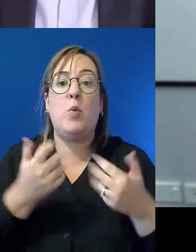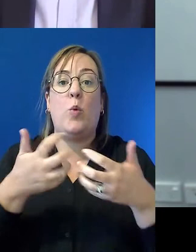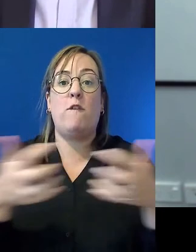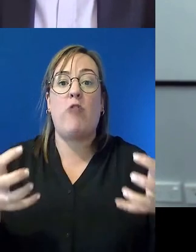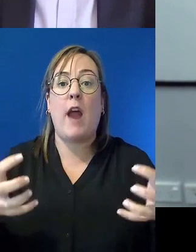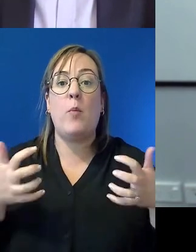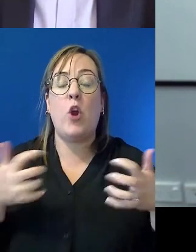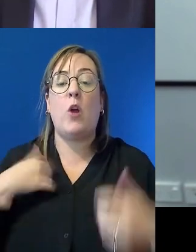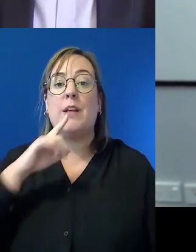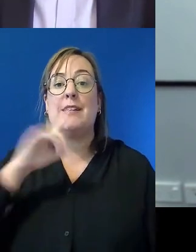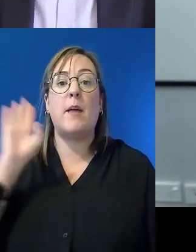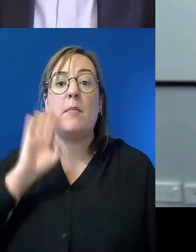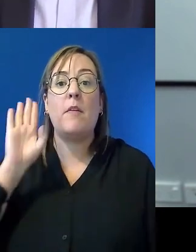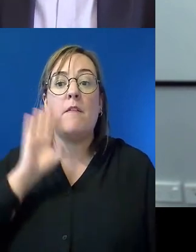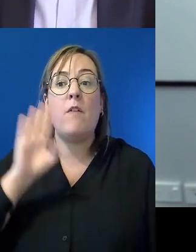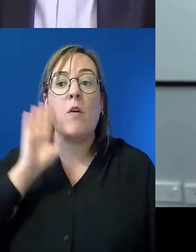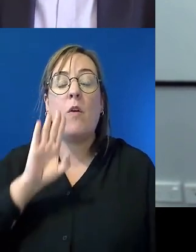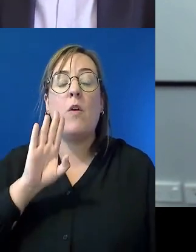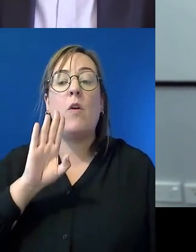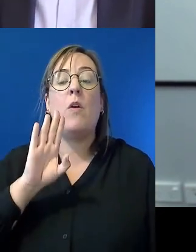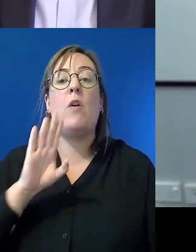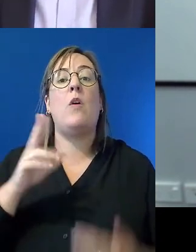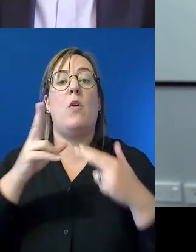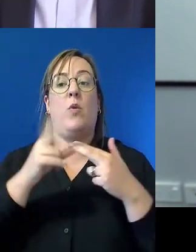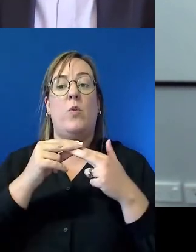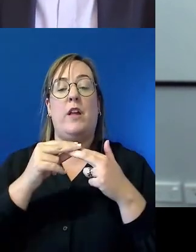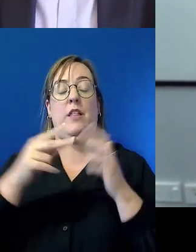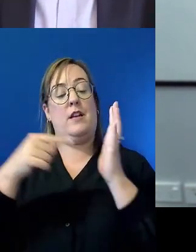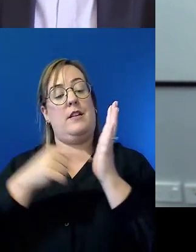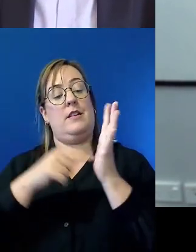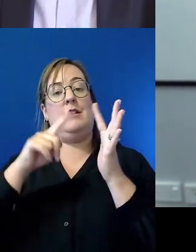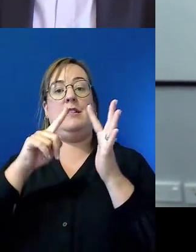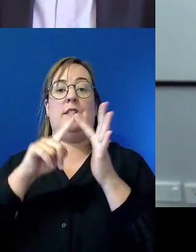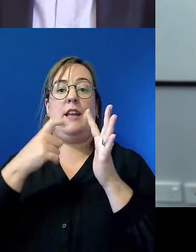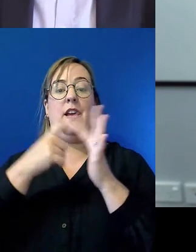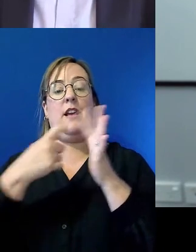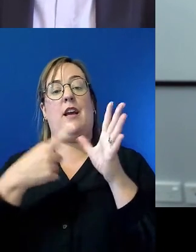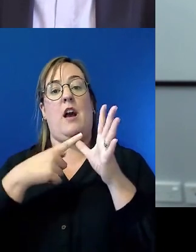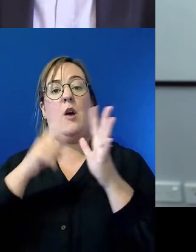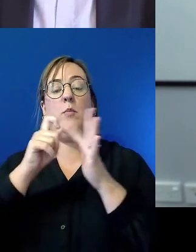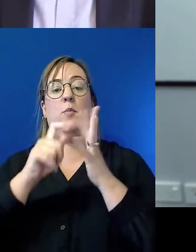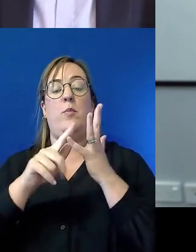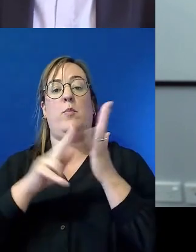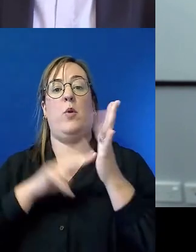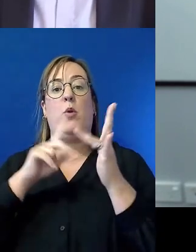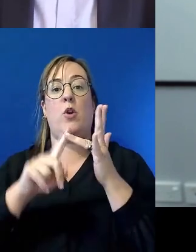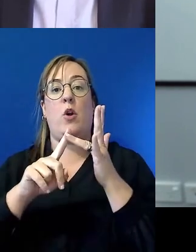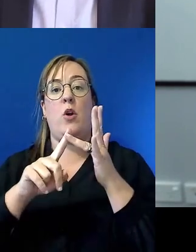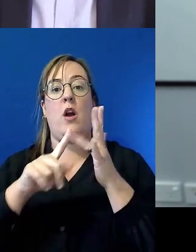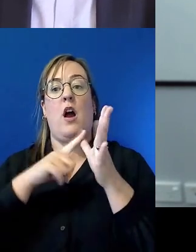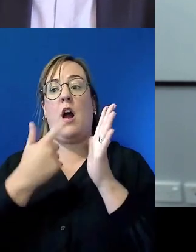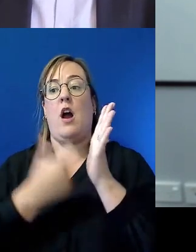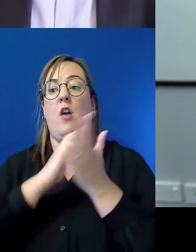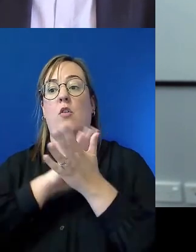at around tika, pono and aroha. Those three dimensions